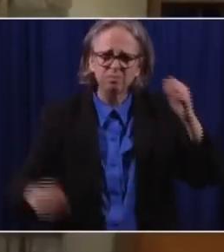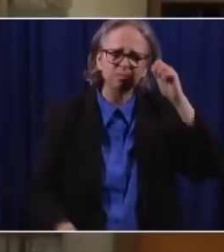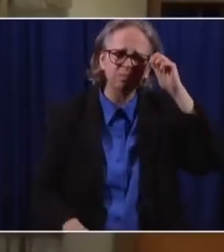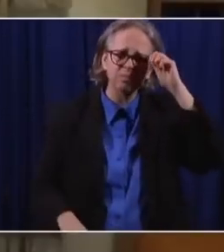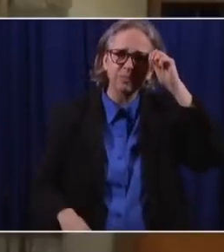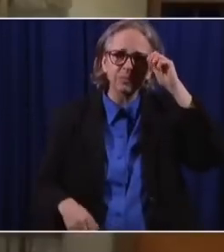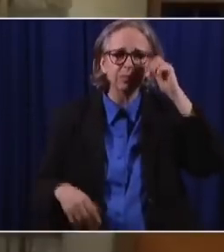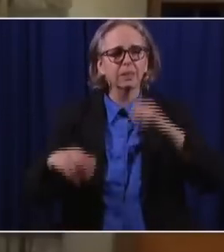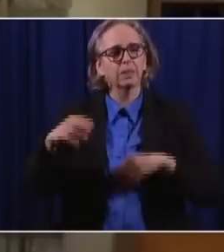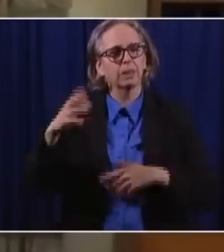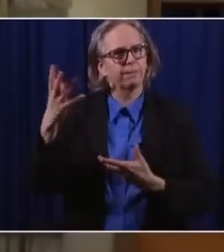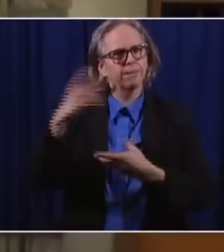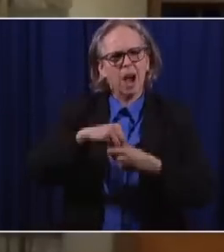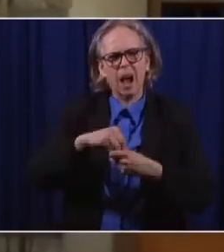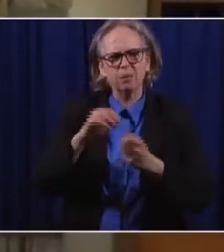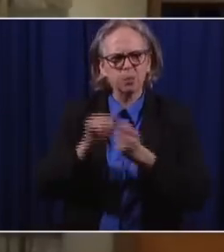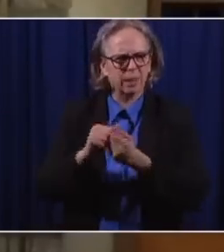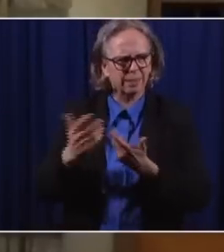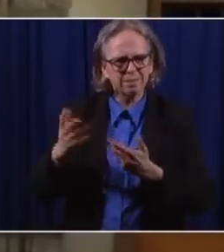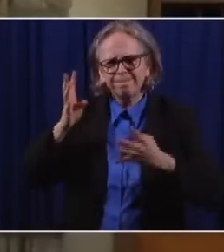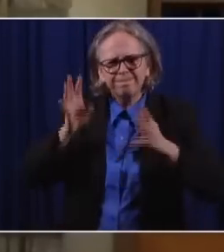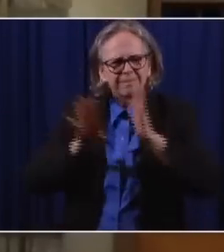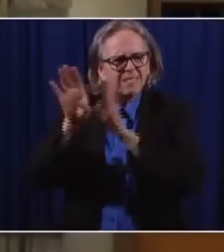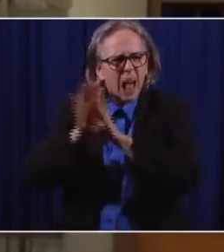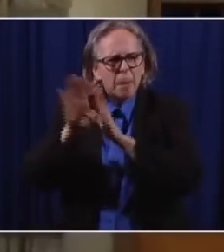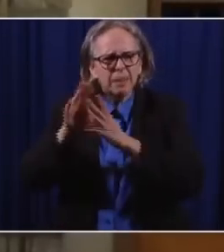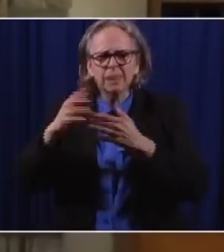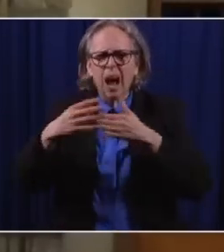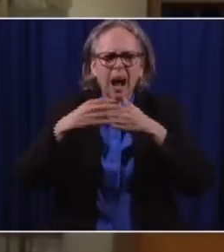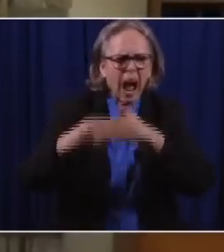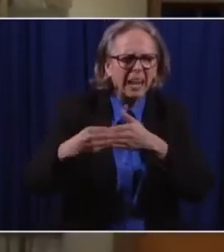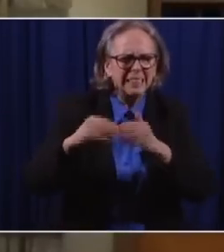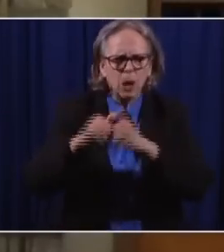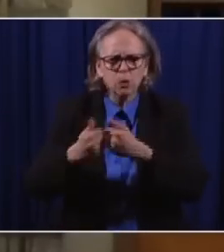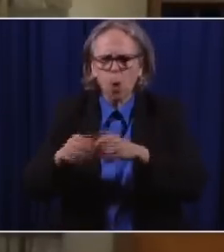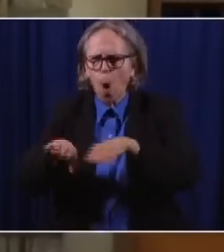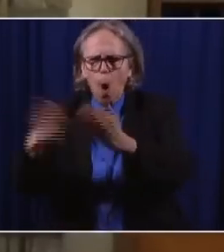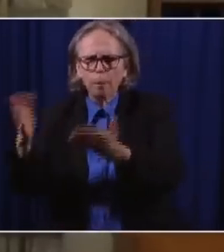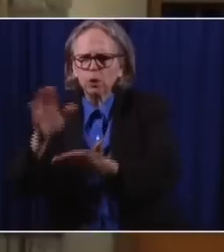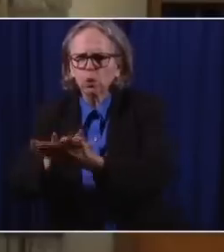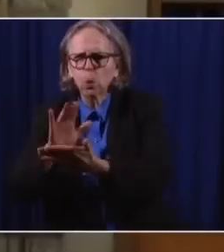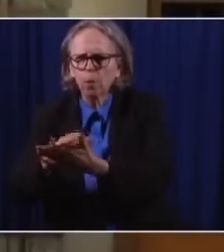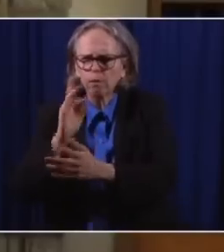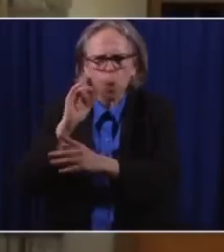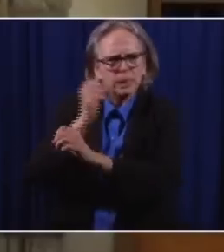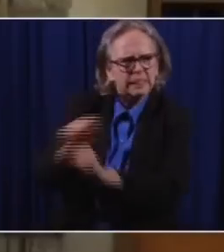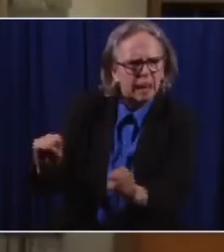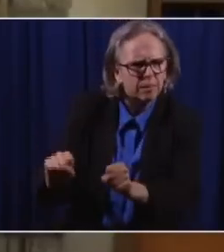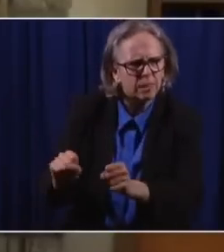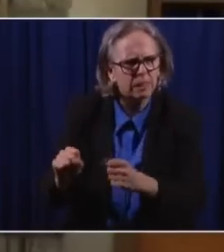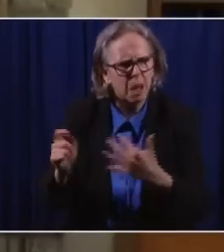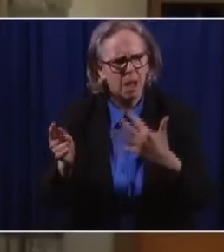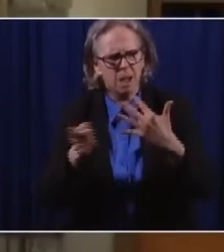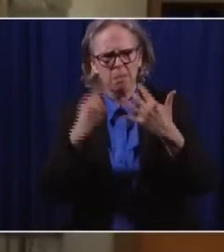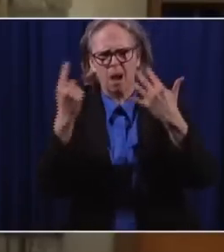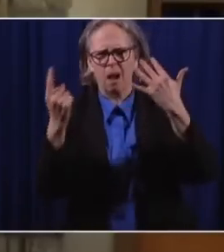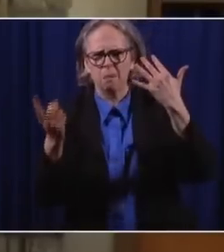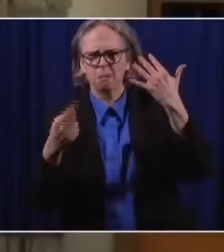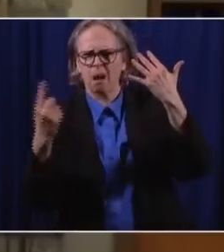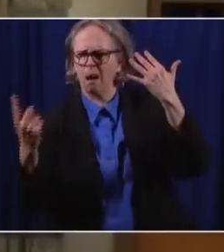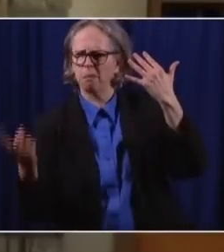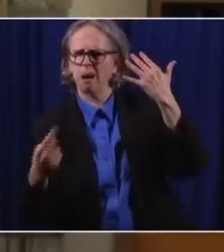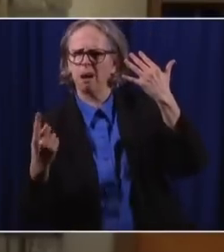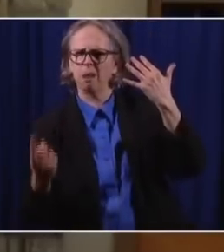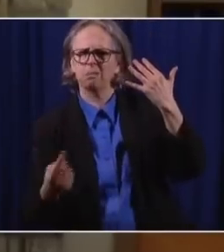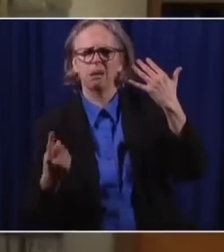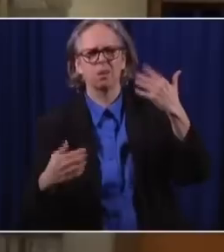through 12, as well as college, and the safe reopening of our long-term care facilities to visitors, just to name a few. Lance's